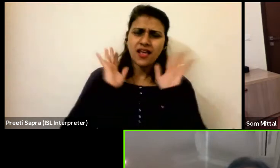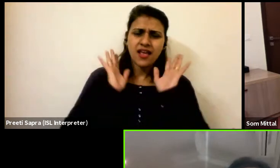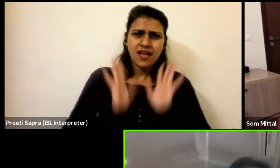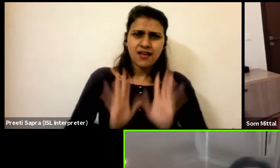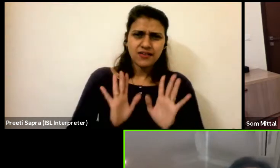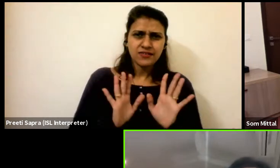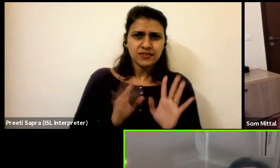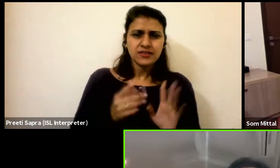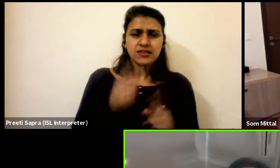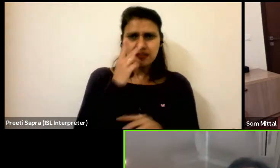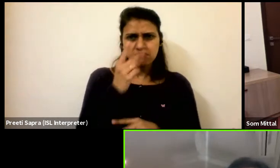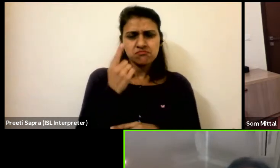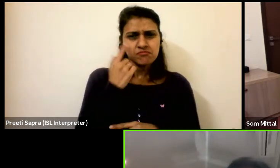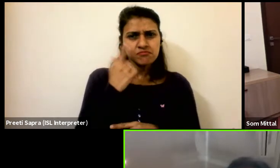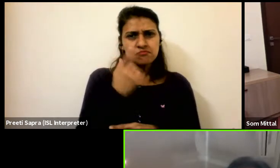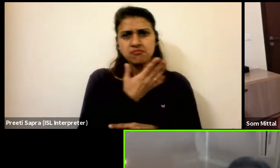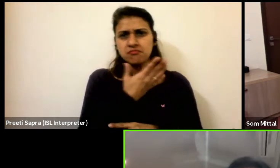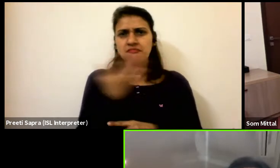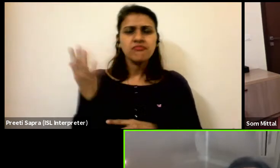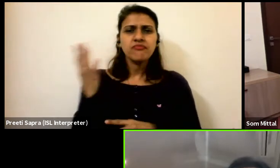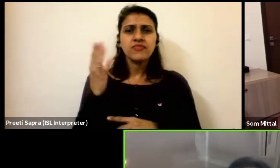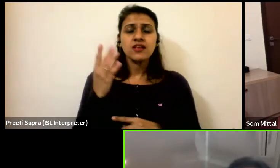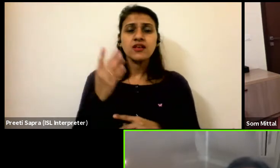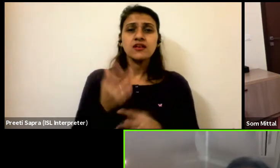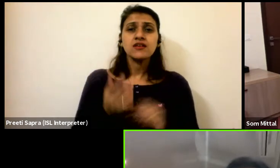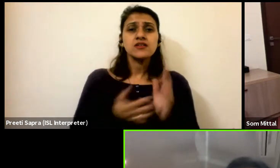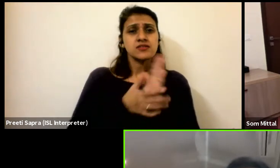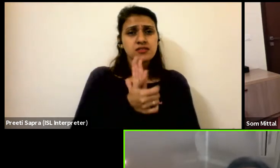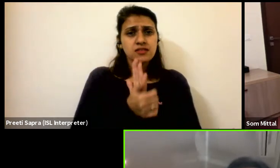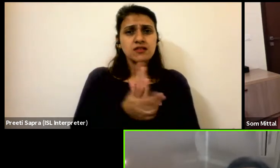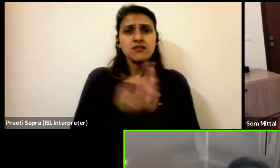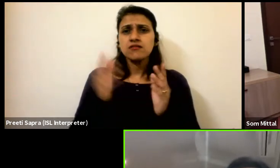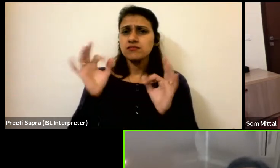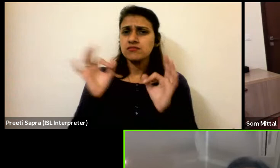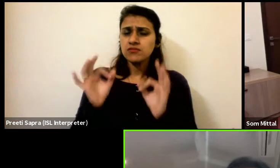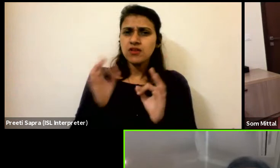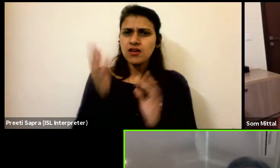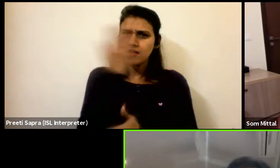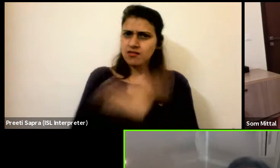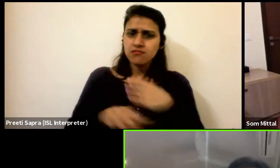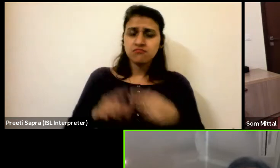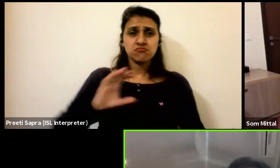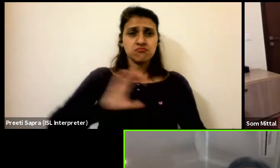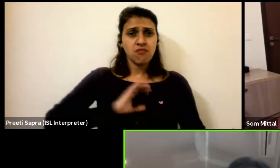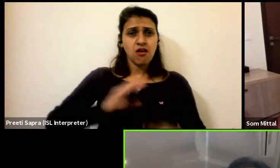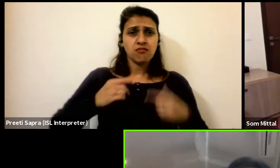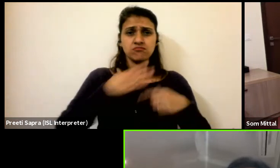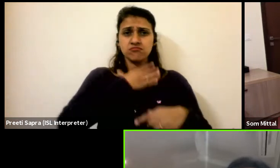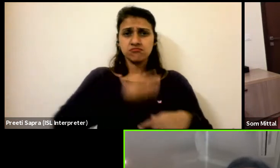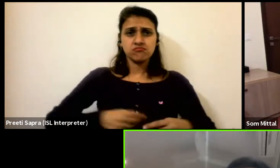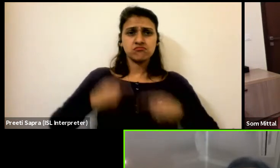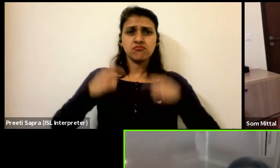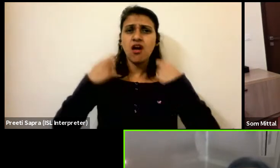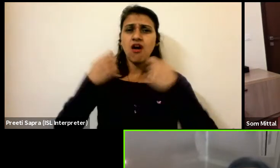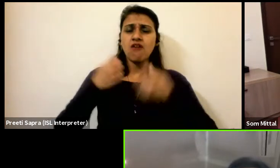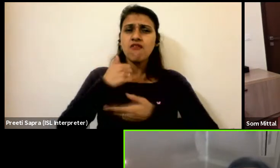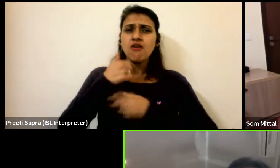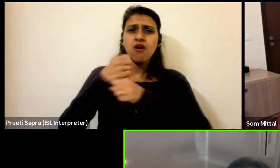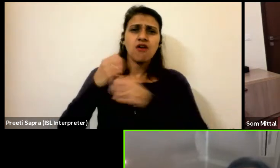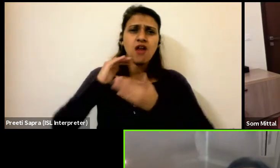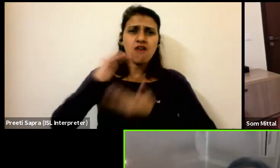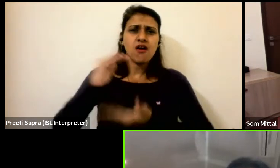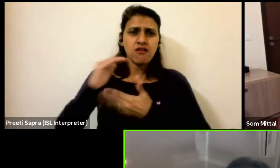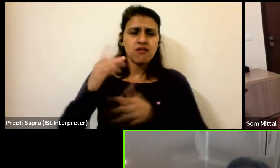today, amongst the specially able, there are so many people who are winning medals. There are people who are